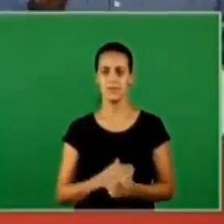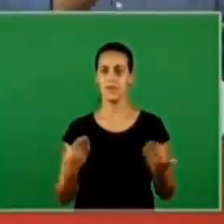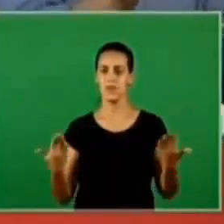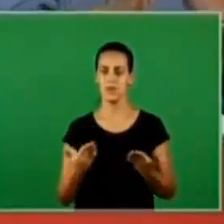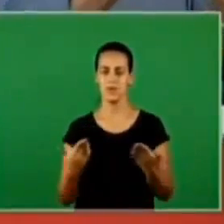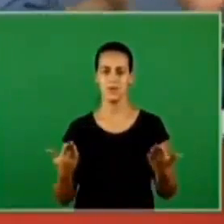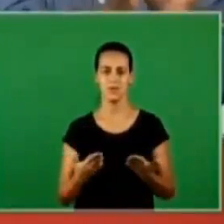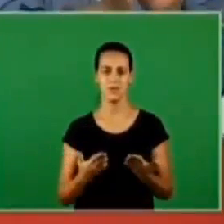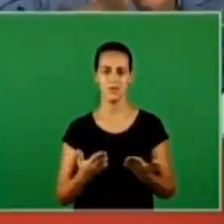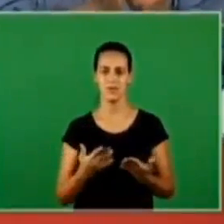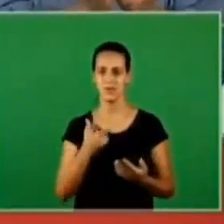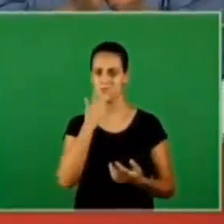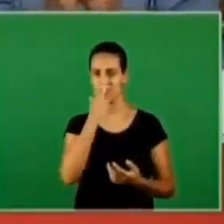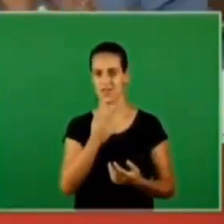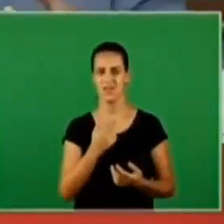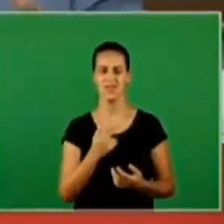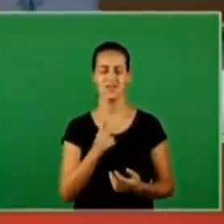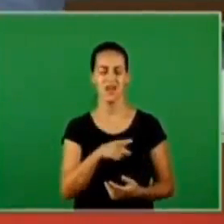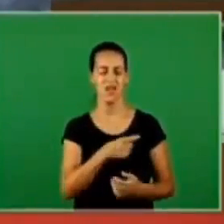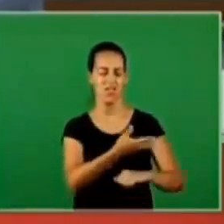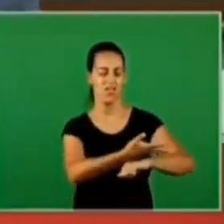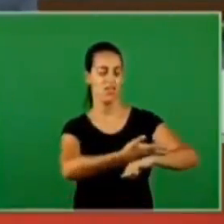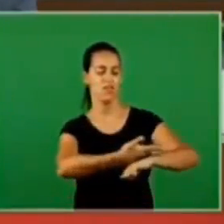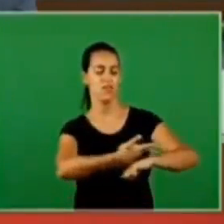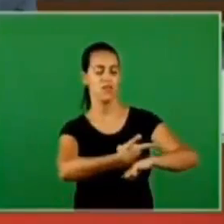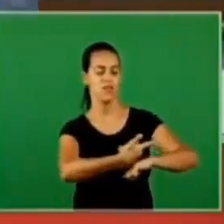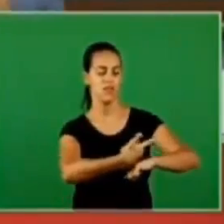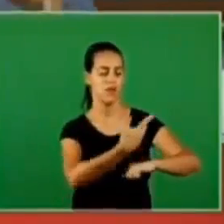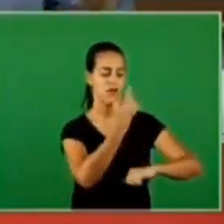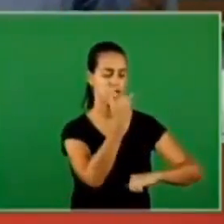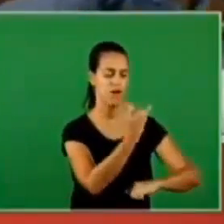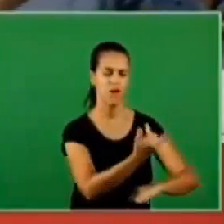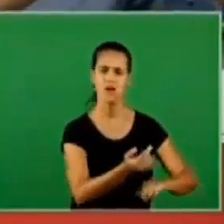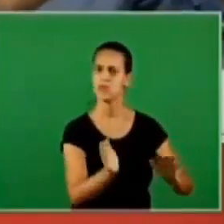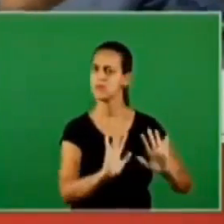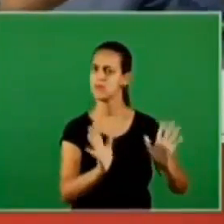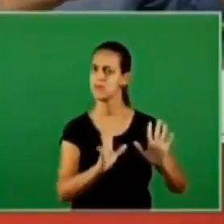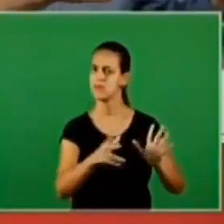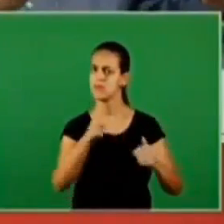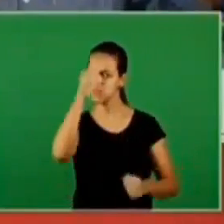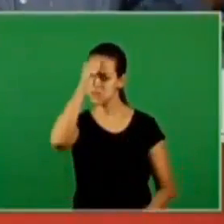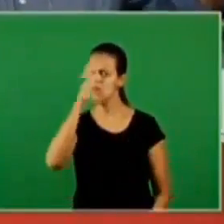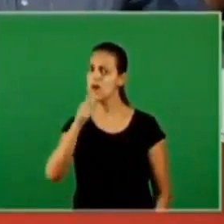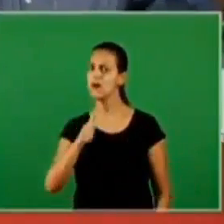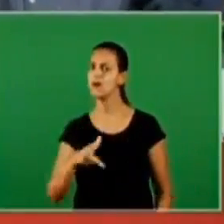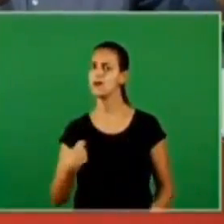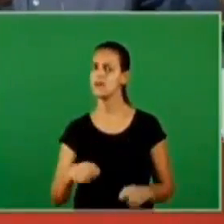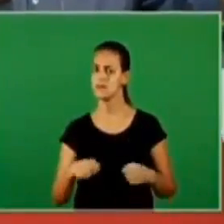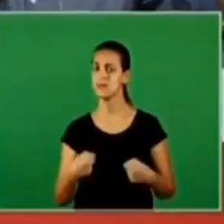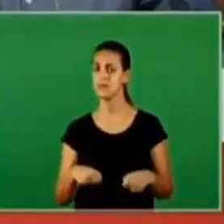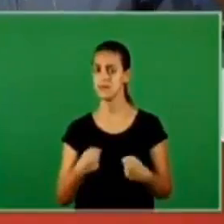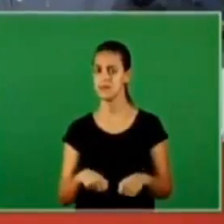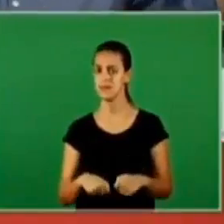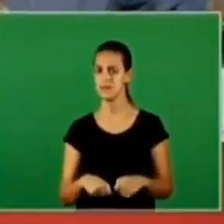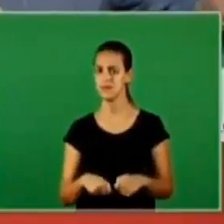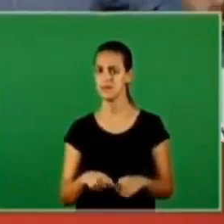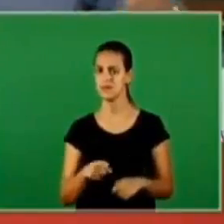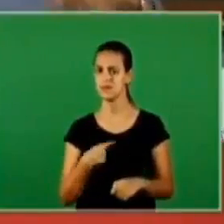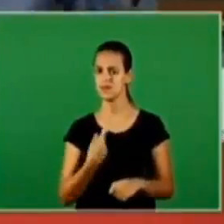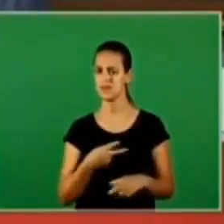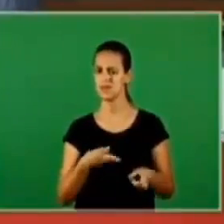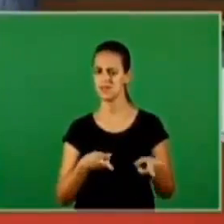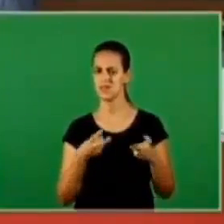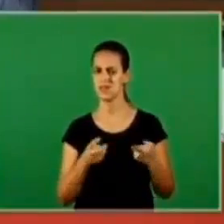is no reason for you to be attracted by conversations. I've seen a group of youth that get